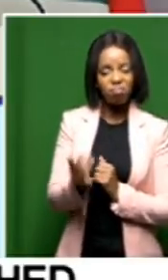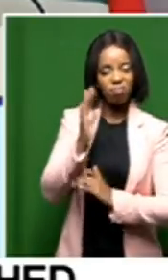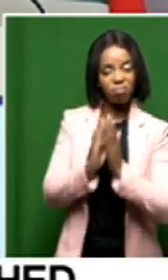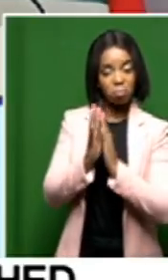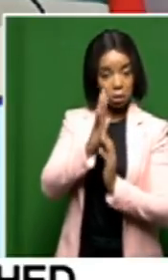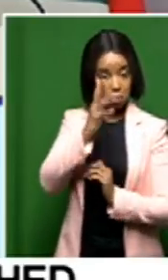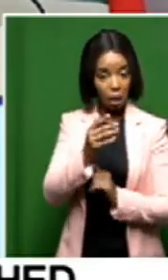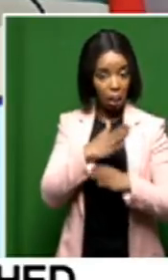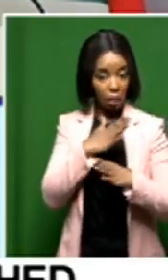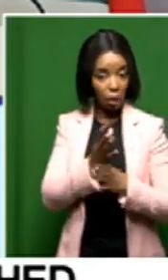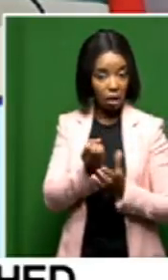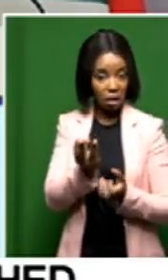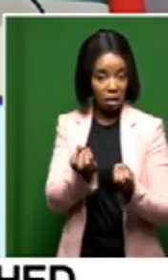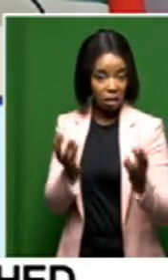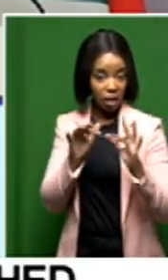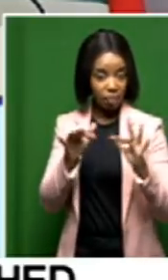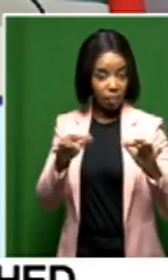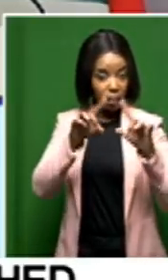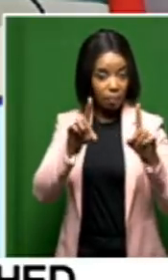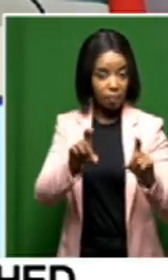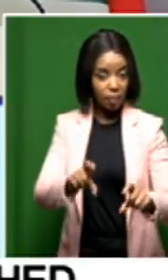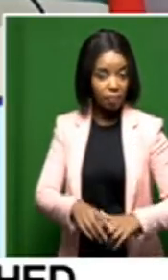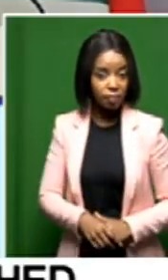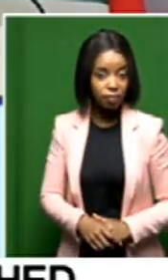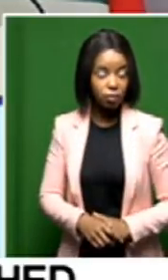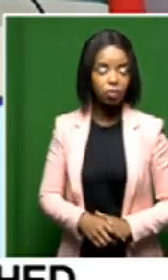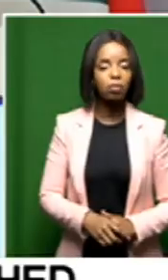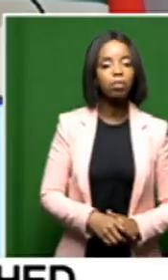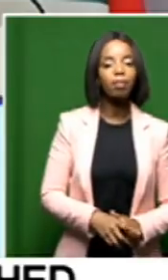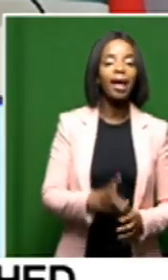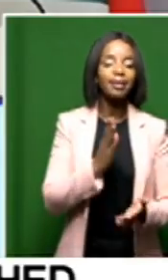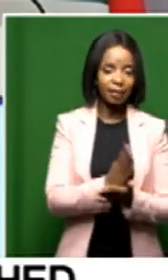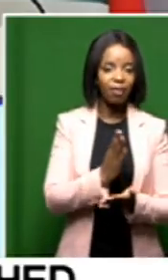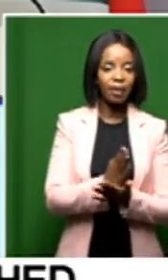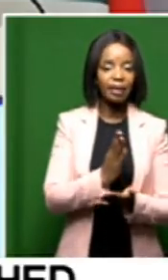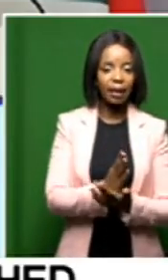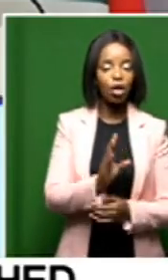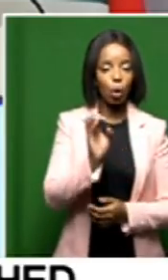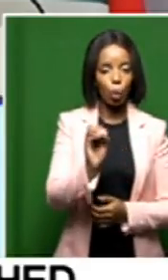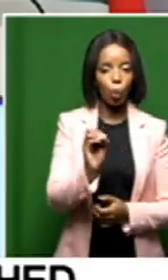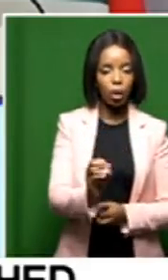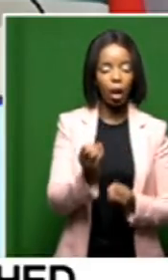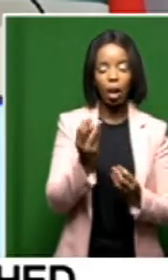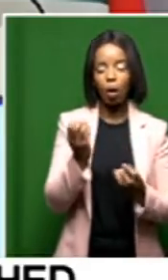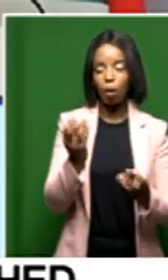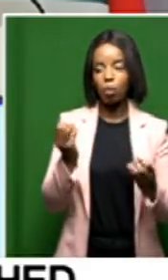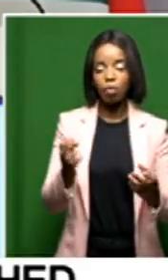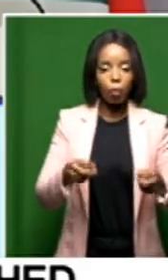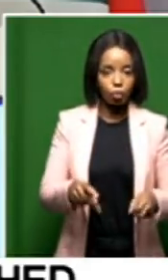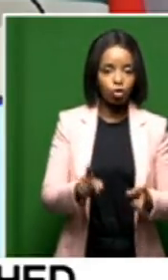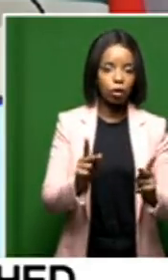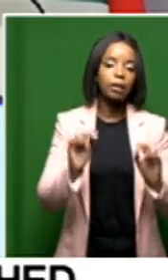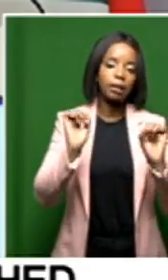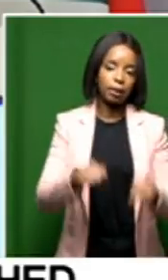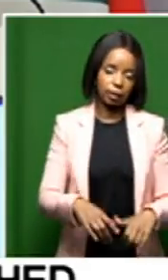Well, definitely there will be a lot of opportunities. But maybe just to add also to say that we must also